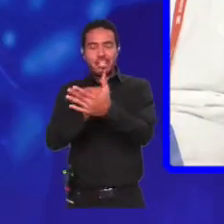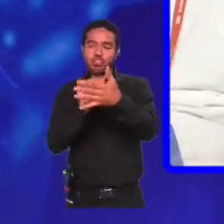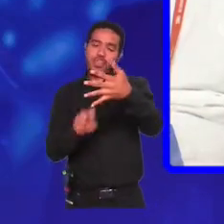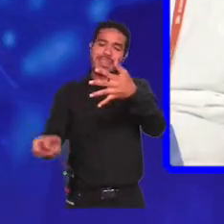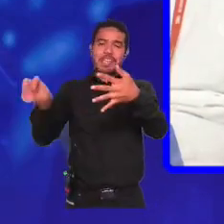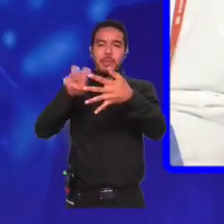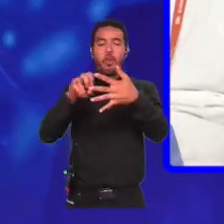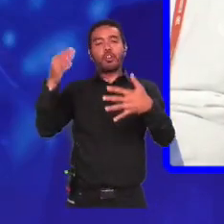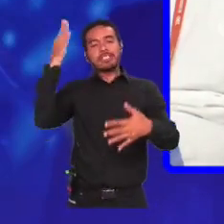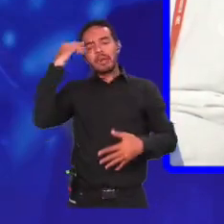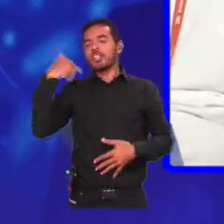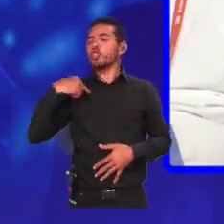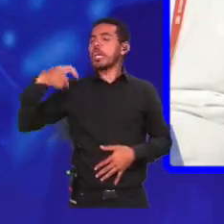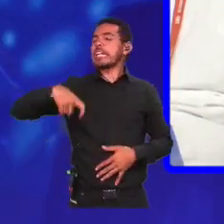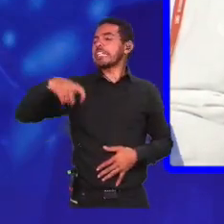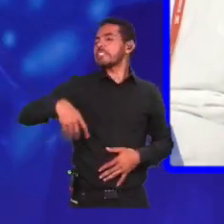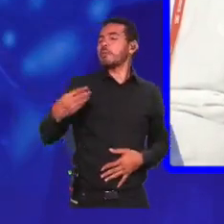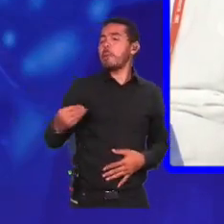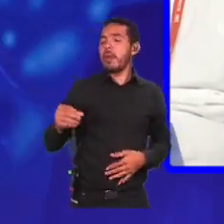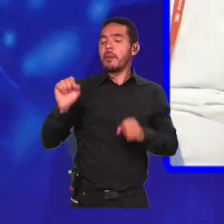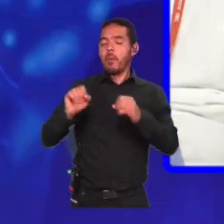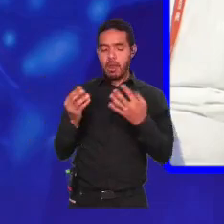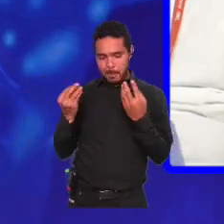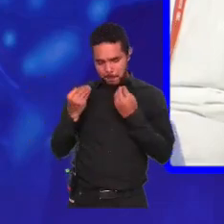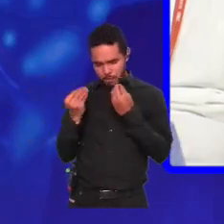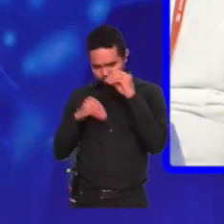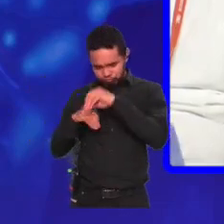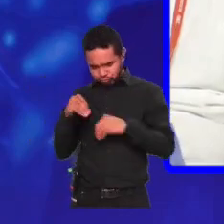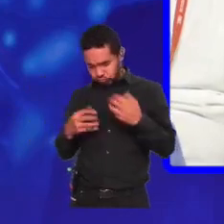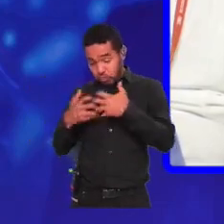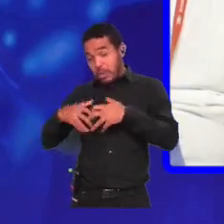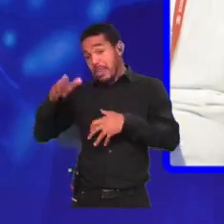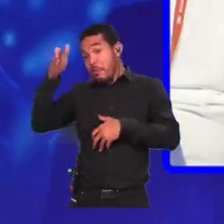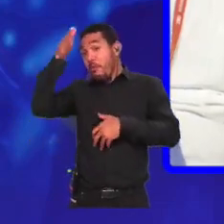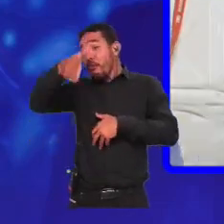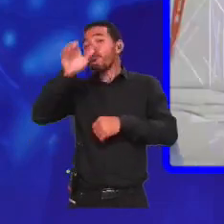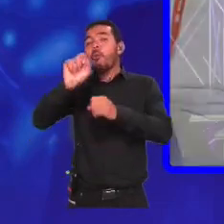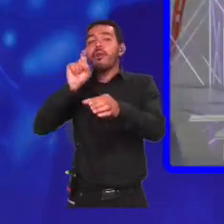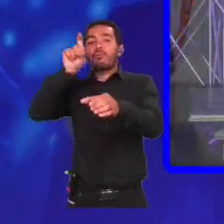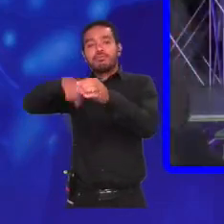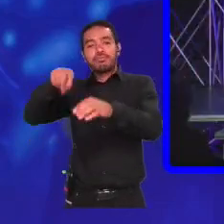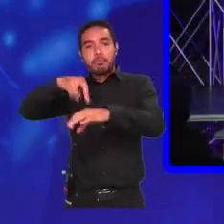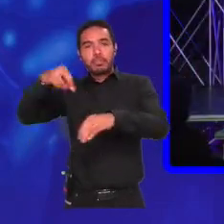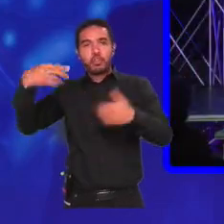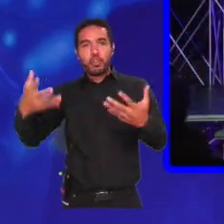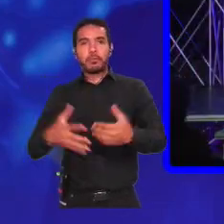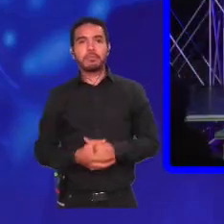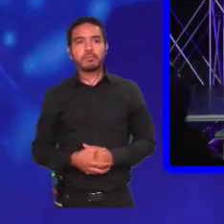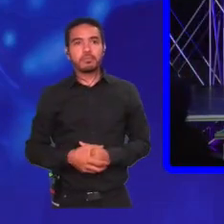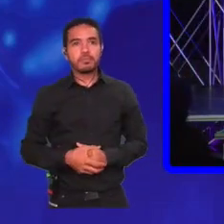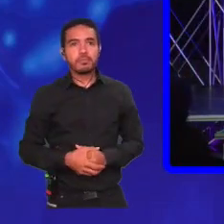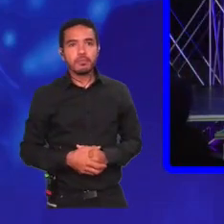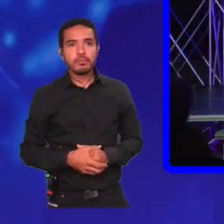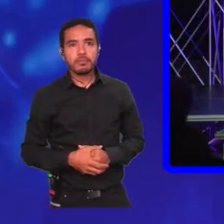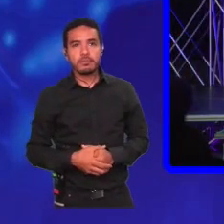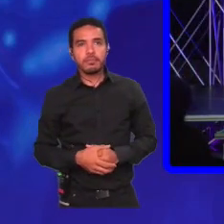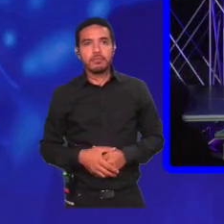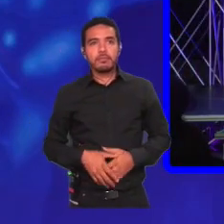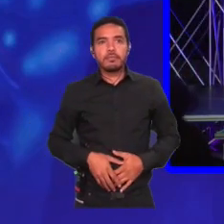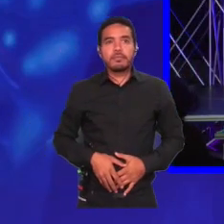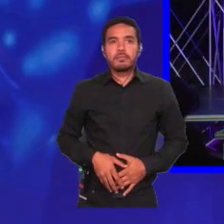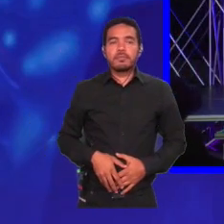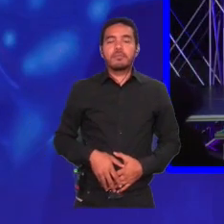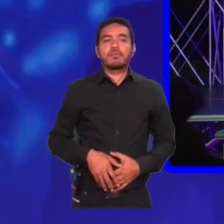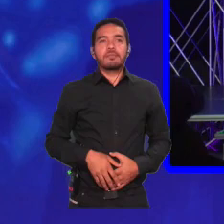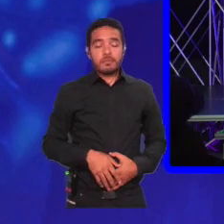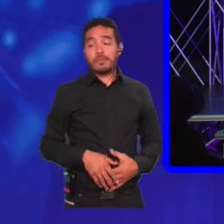I need to do internally to one day work with you guys? So I'm very biased. I'm Colombian myself. I